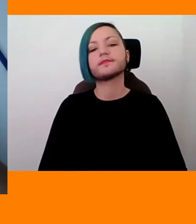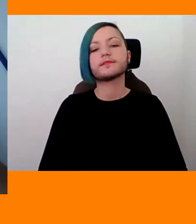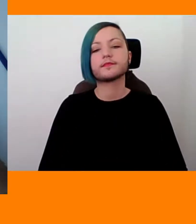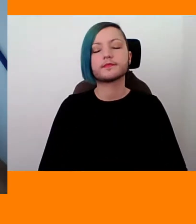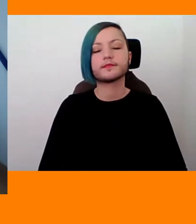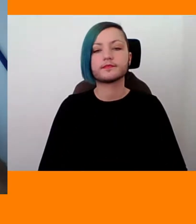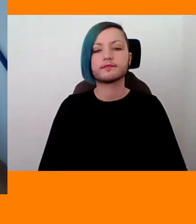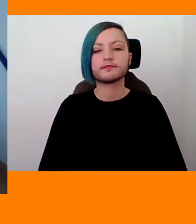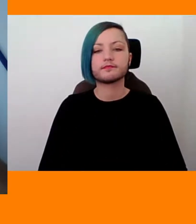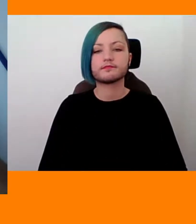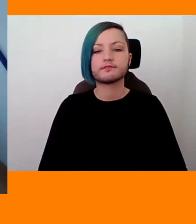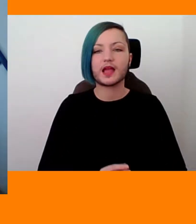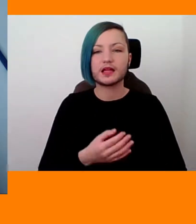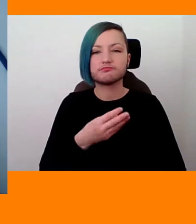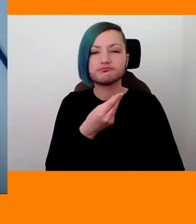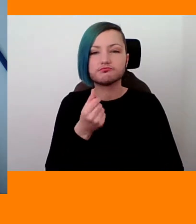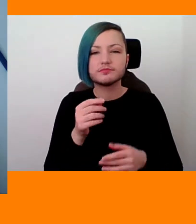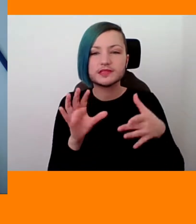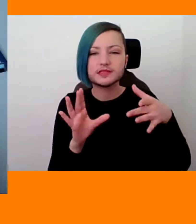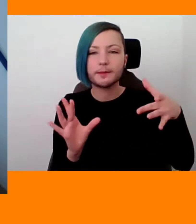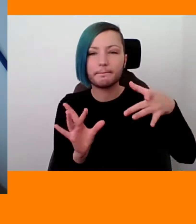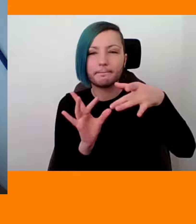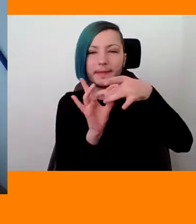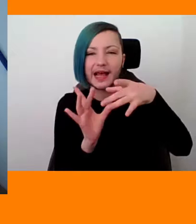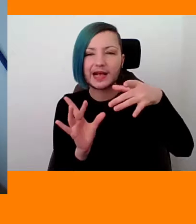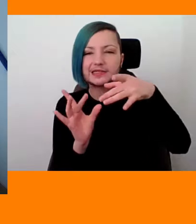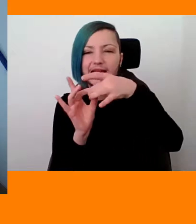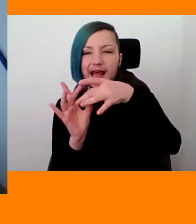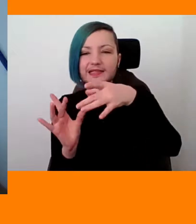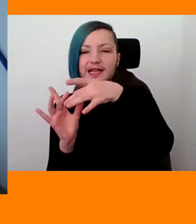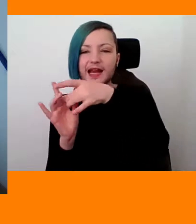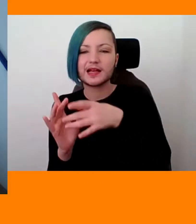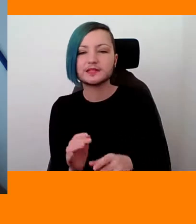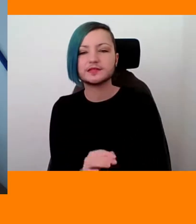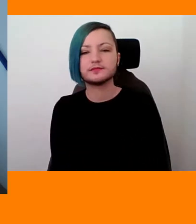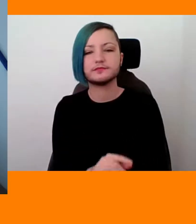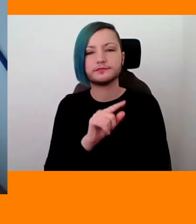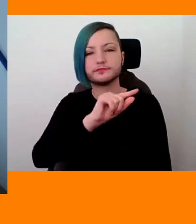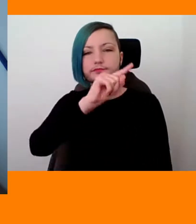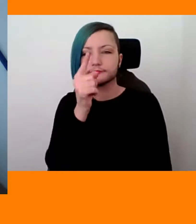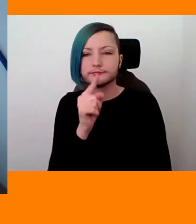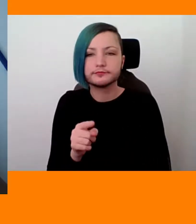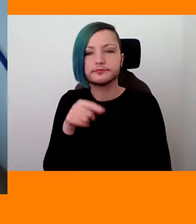And even connect a couple of the strands all the way along.